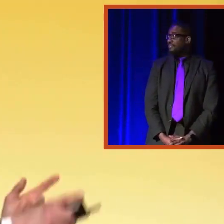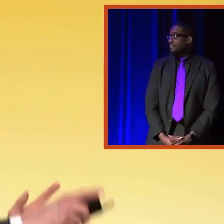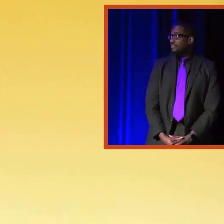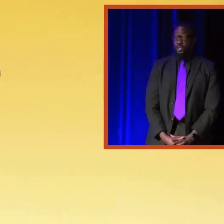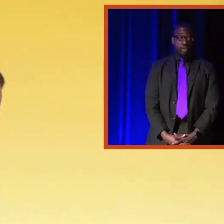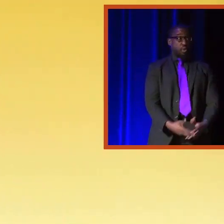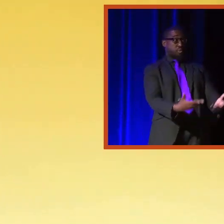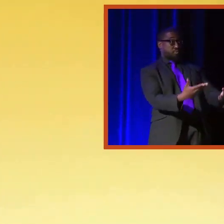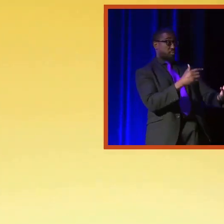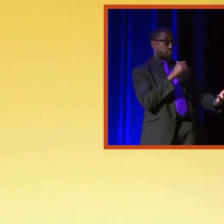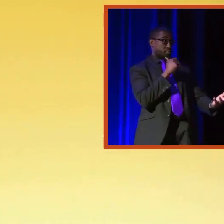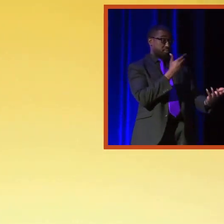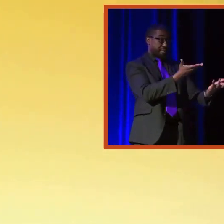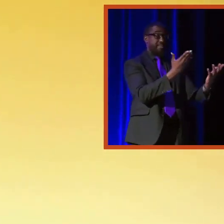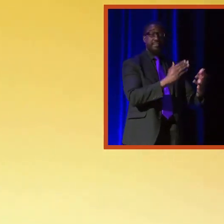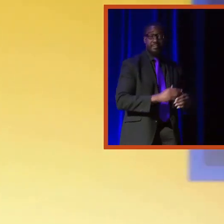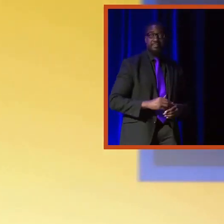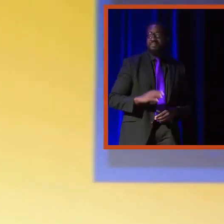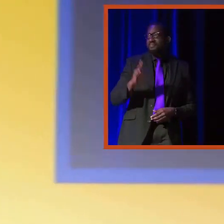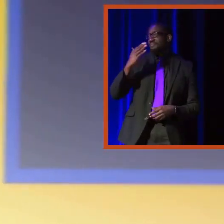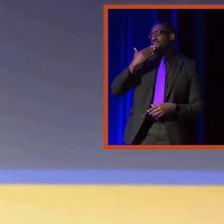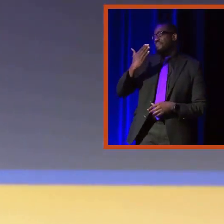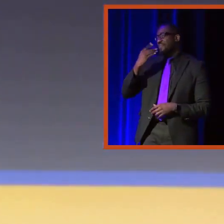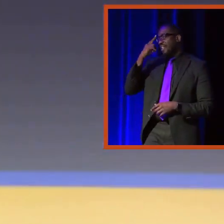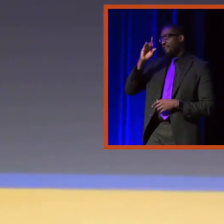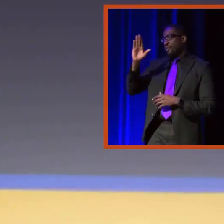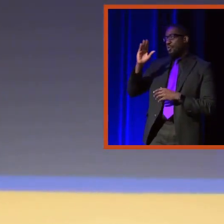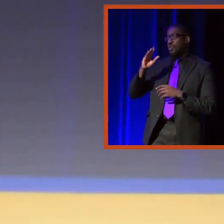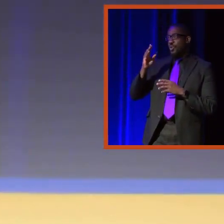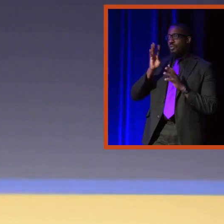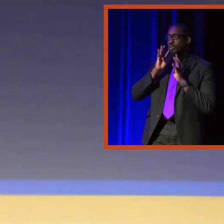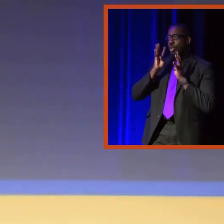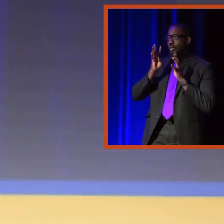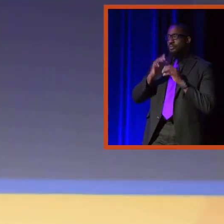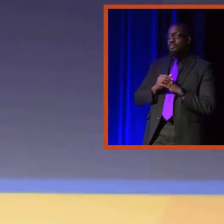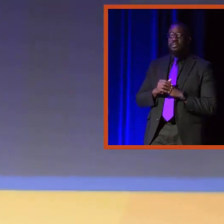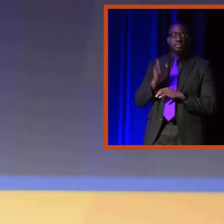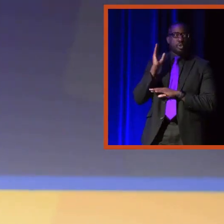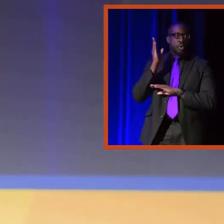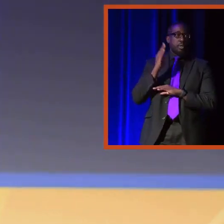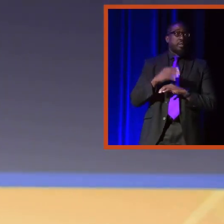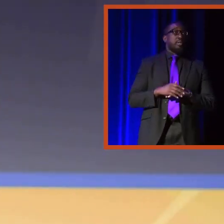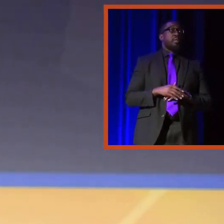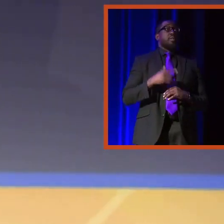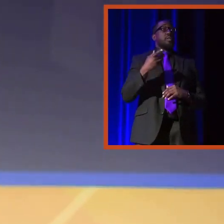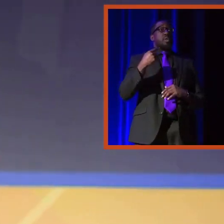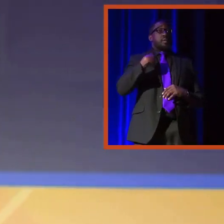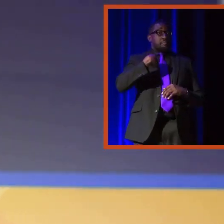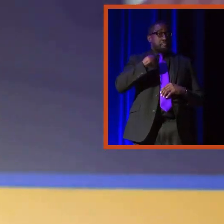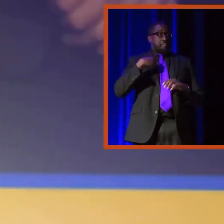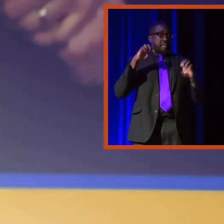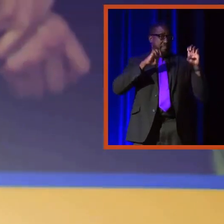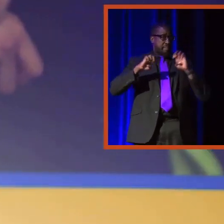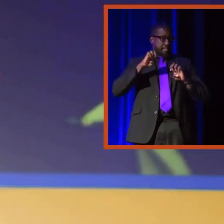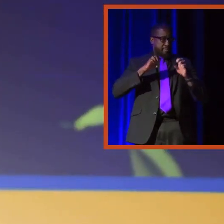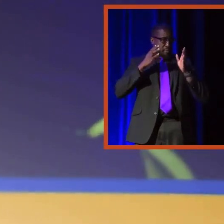Or not? Yes. Hi. Thanks for your talk. So as an experimentalist, but not a lot